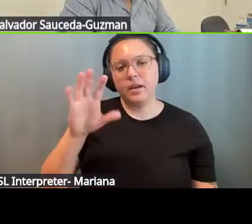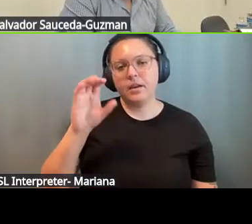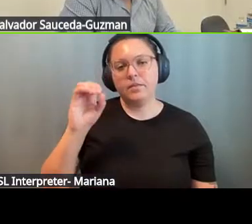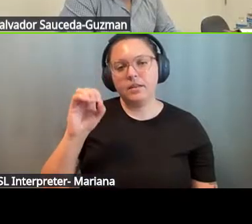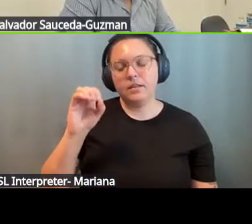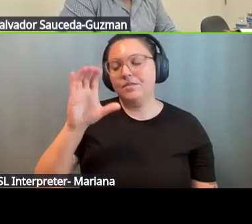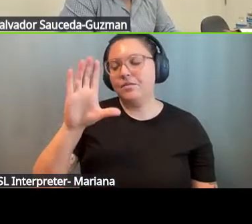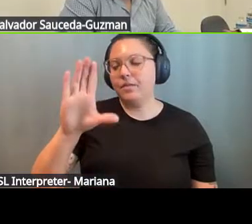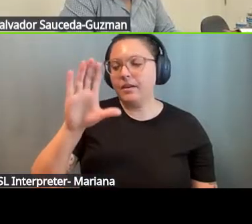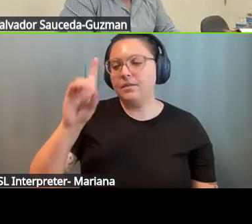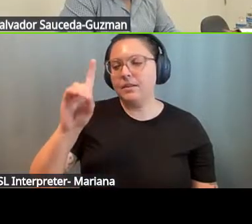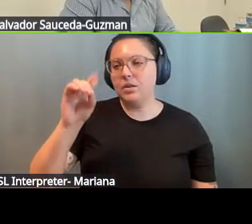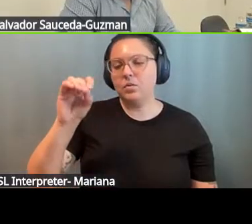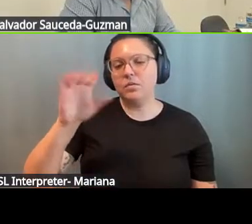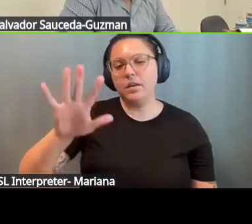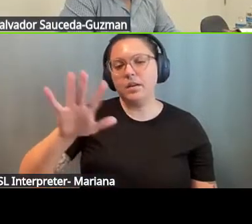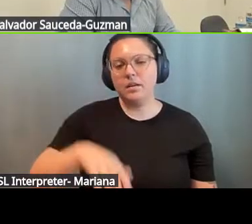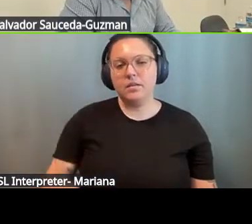5D05,